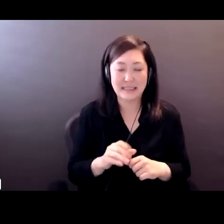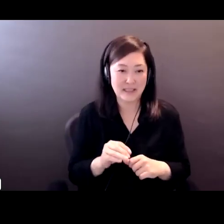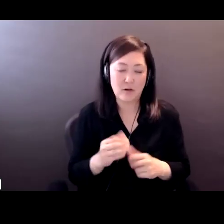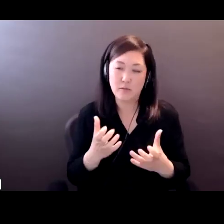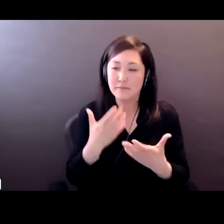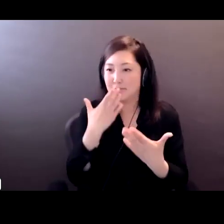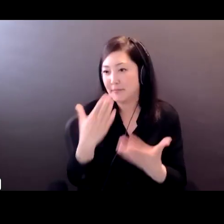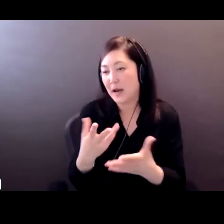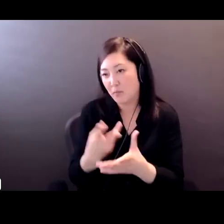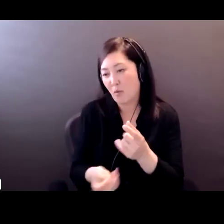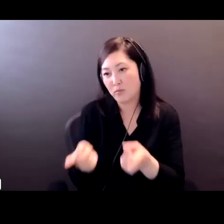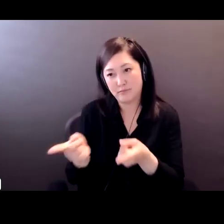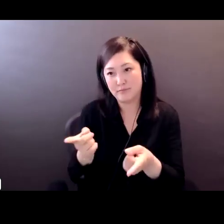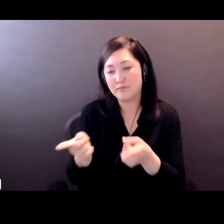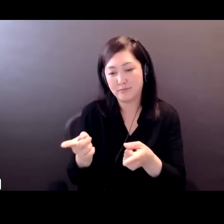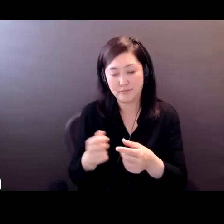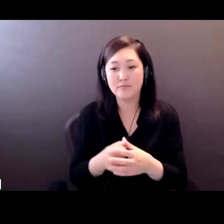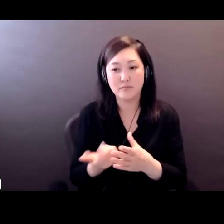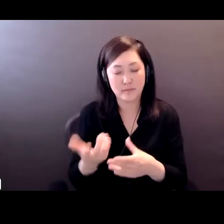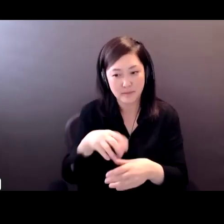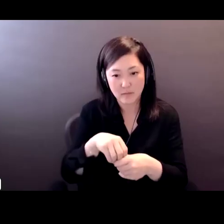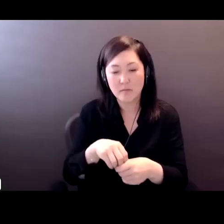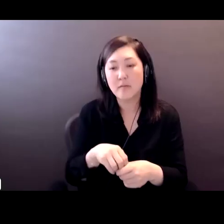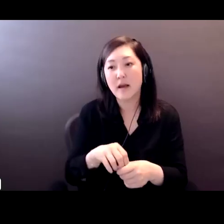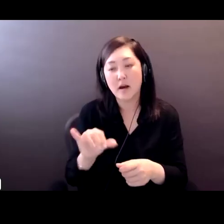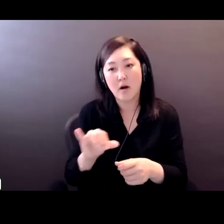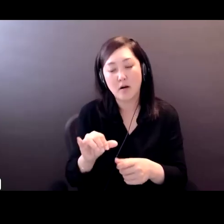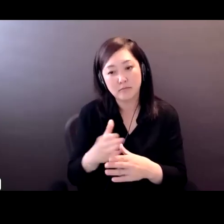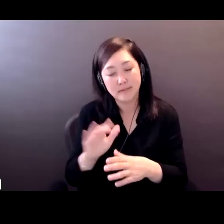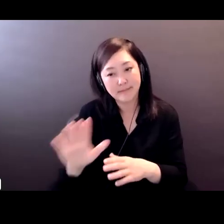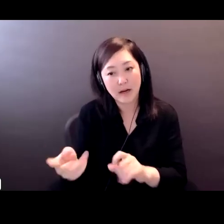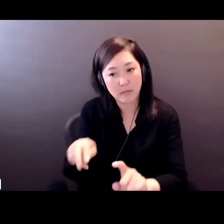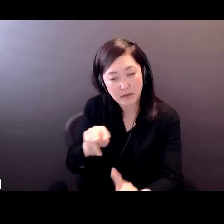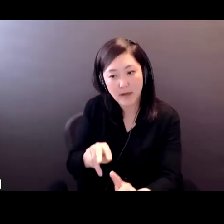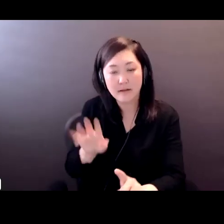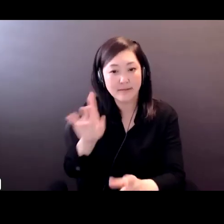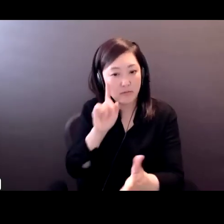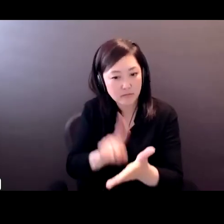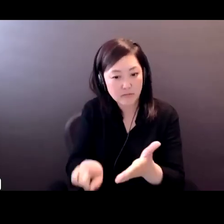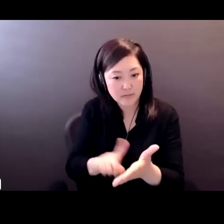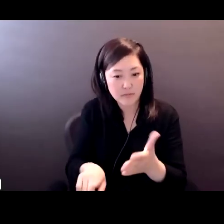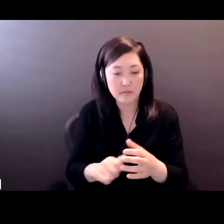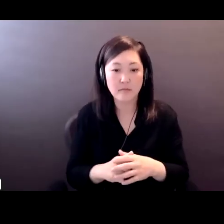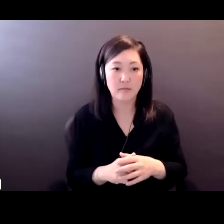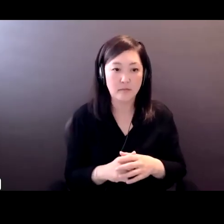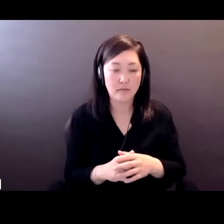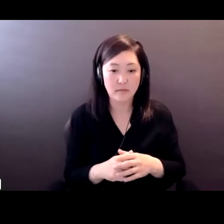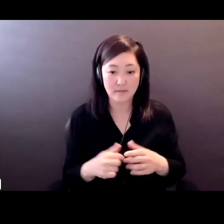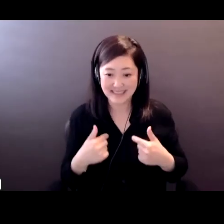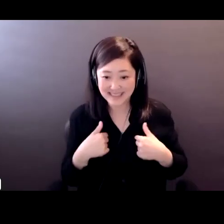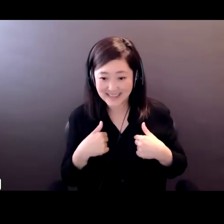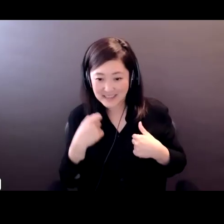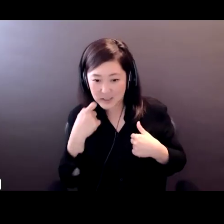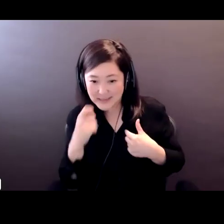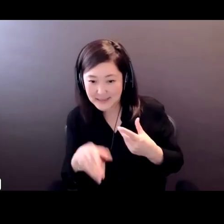for participating and sharing their perspectives, their research. I have added in the chat